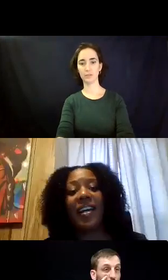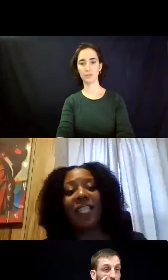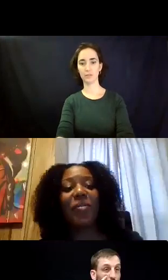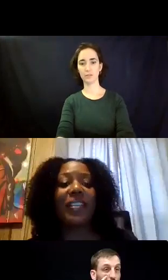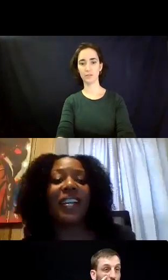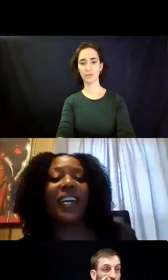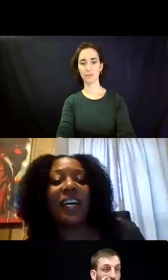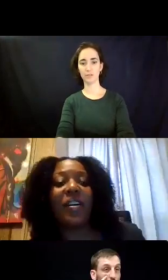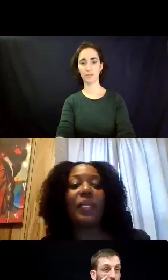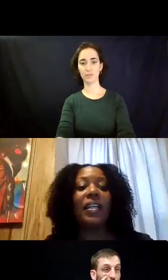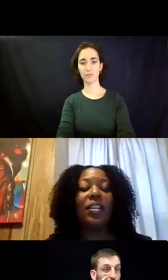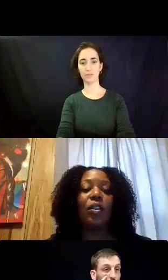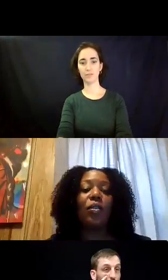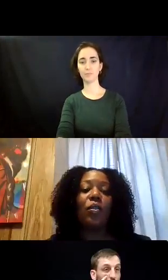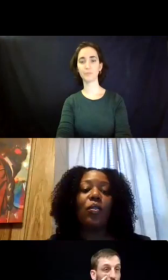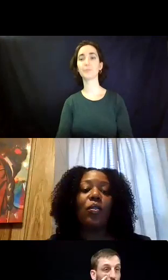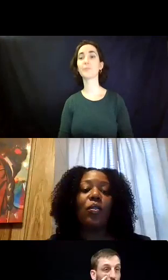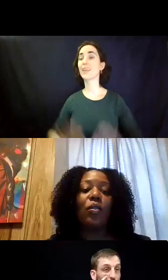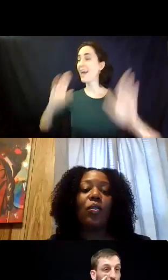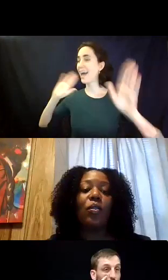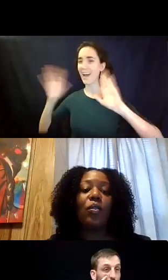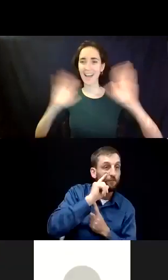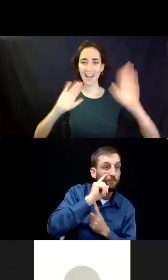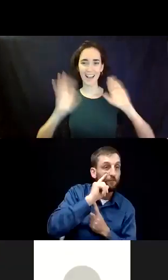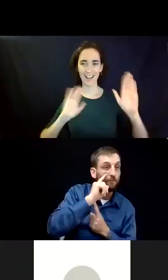Hi, everyone. So